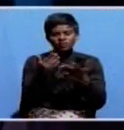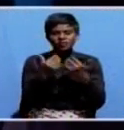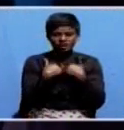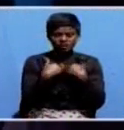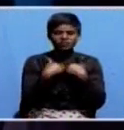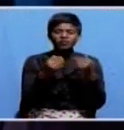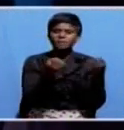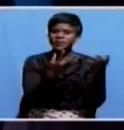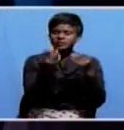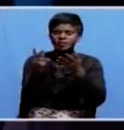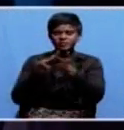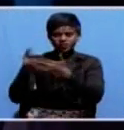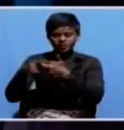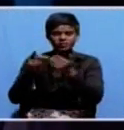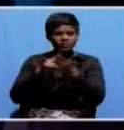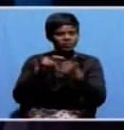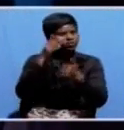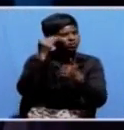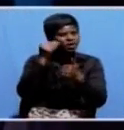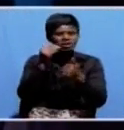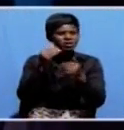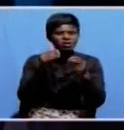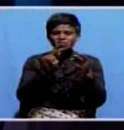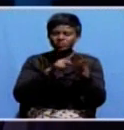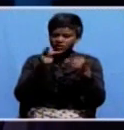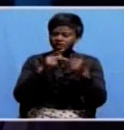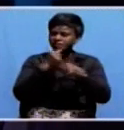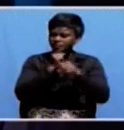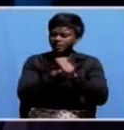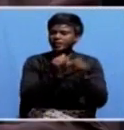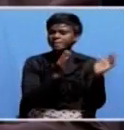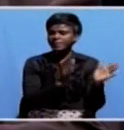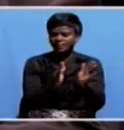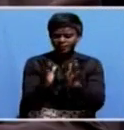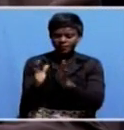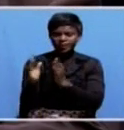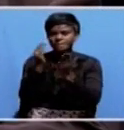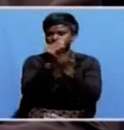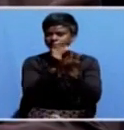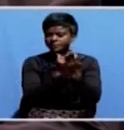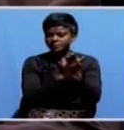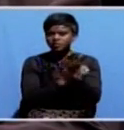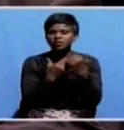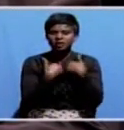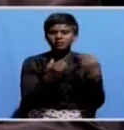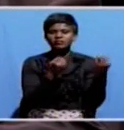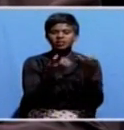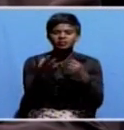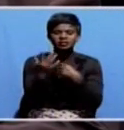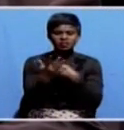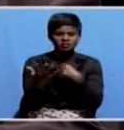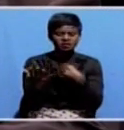lecture. What's the significance of these events that you're lining up? Yes, we have lined up a lot of events. There are